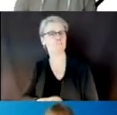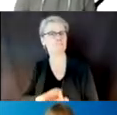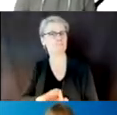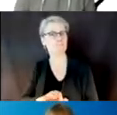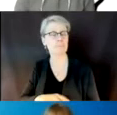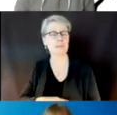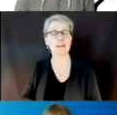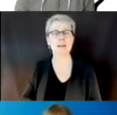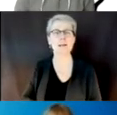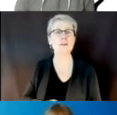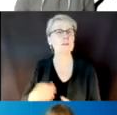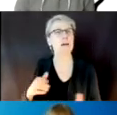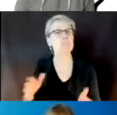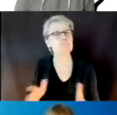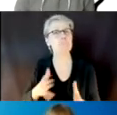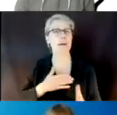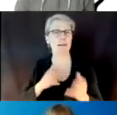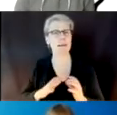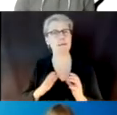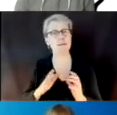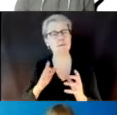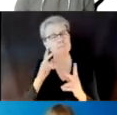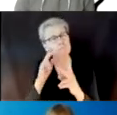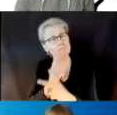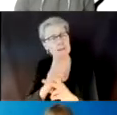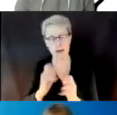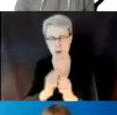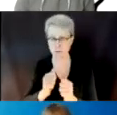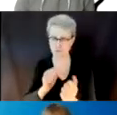encourage clients to find a way to tell those stories.